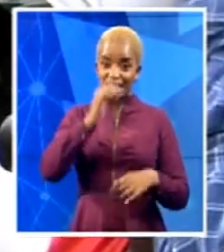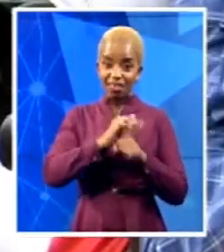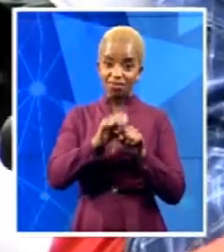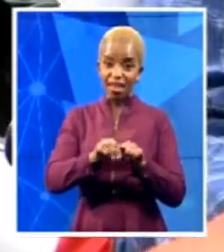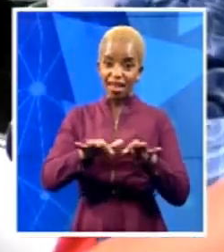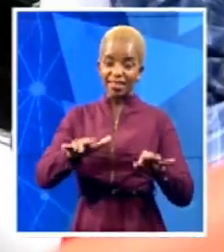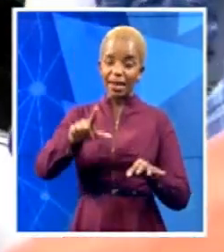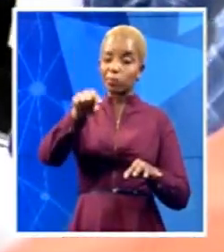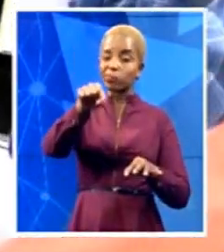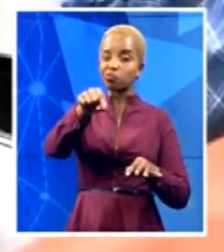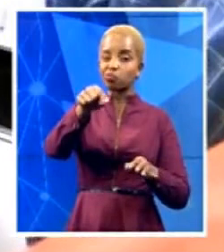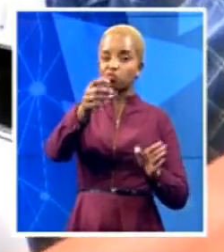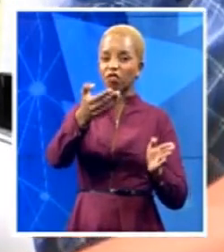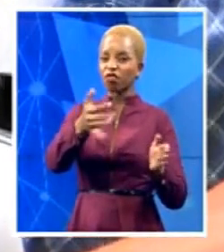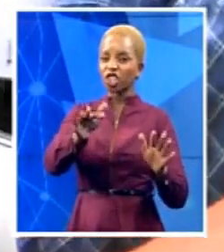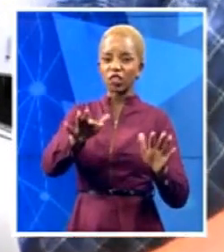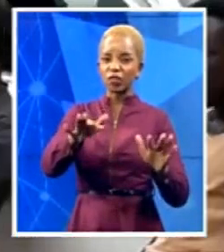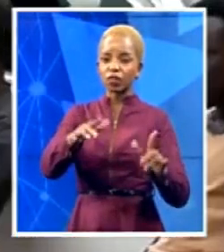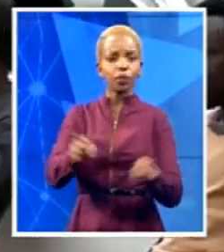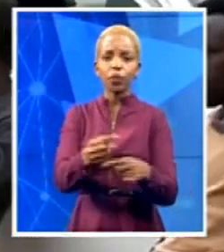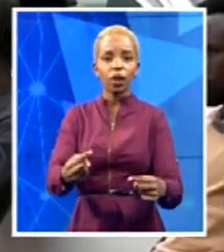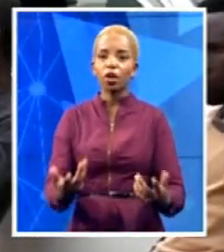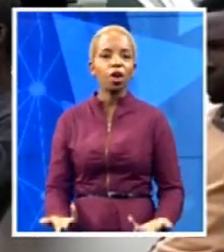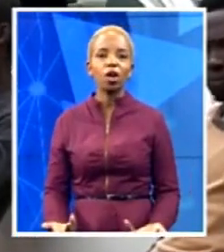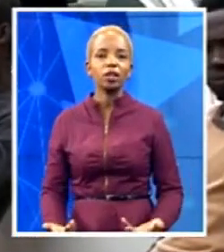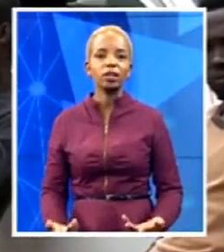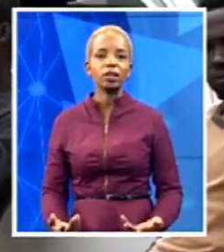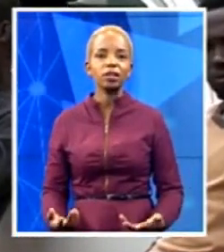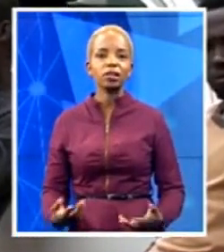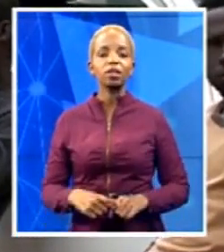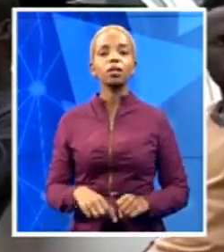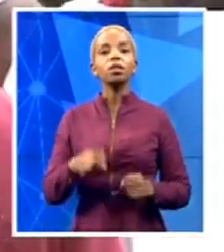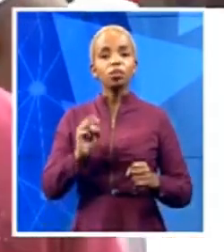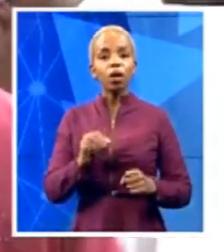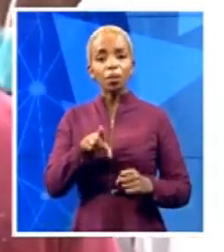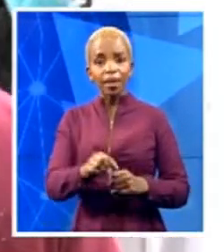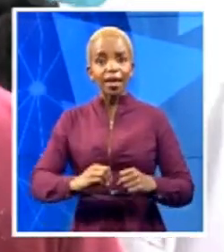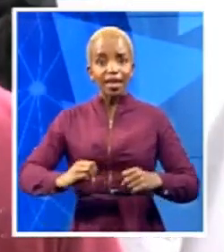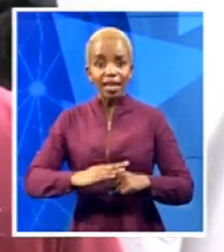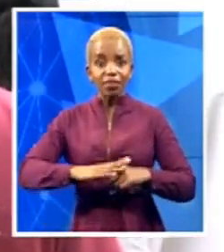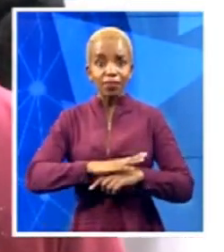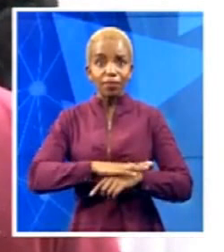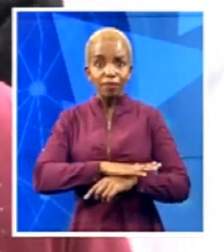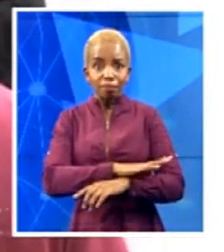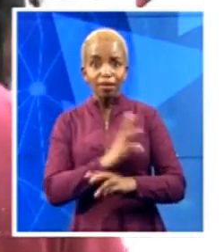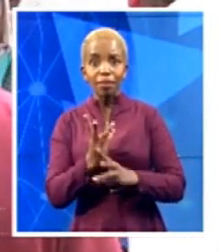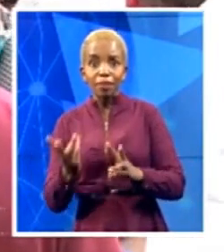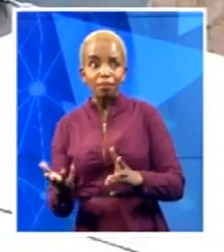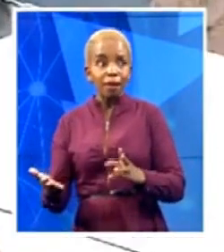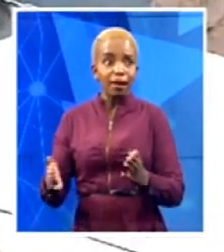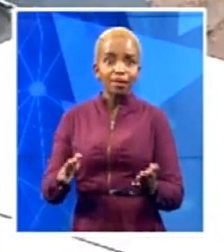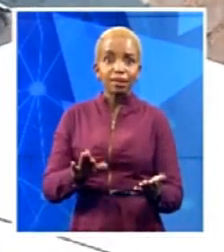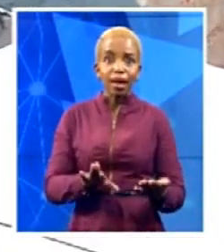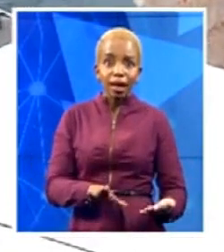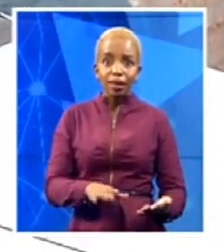guys, nothing has happened. The infection rate is going up. People are dying. People are getting hospitalized. Remember, in South Africa, we still